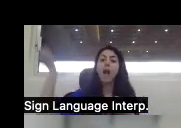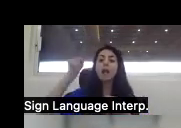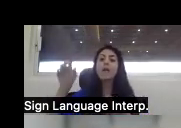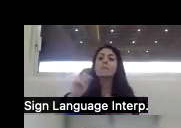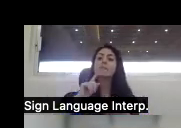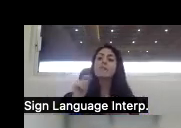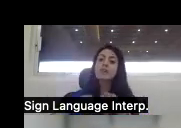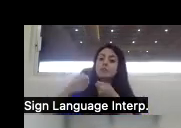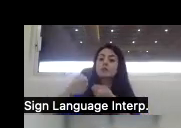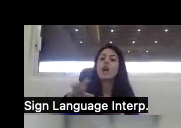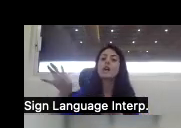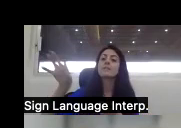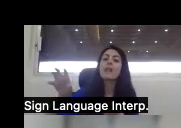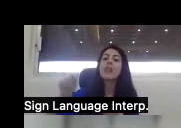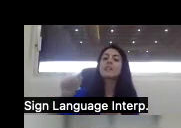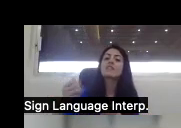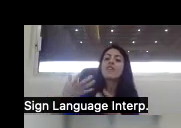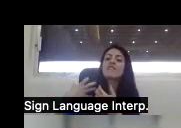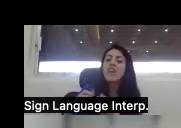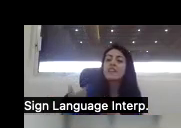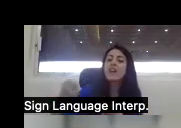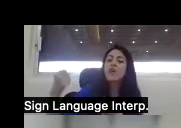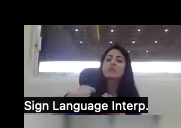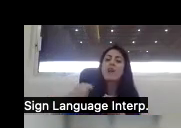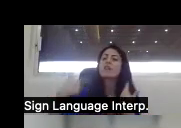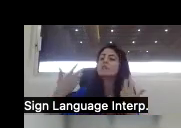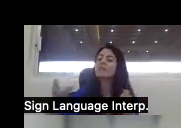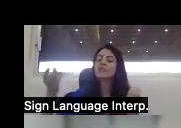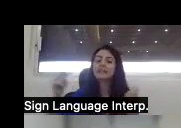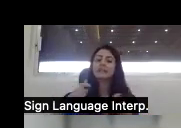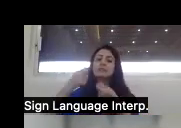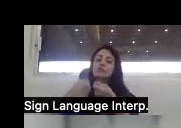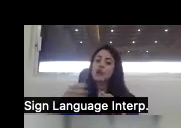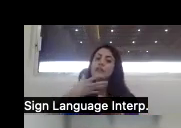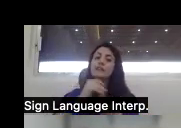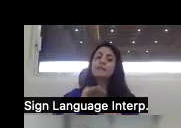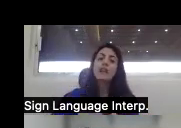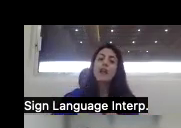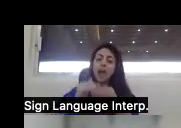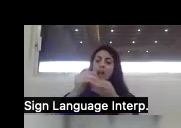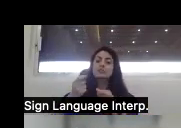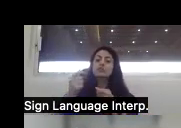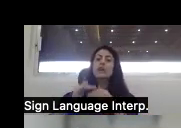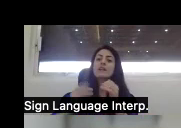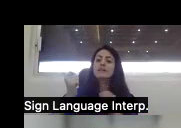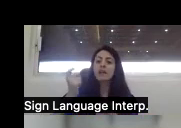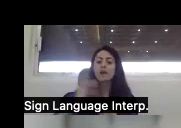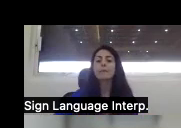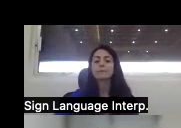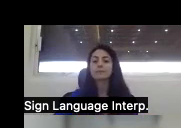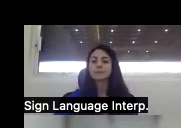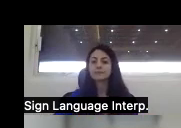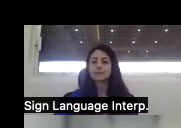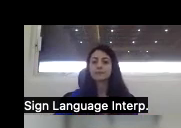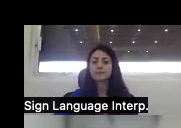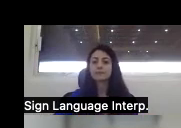to 80%. Now, what drives this low coverage in the region, and what are some of the systemic issues? Here we see